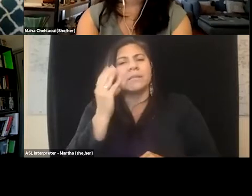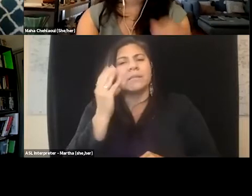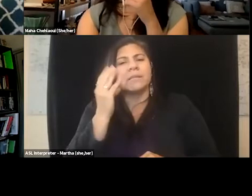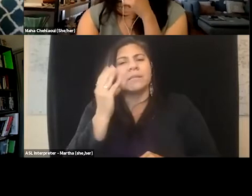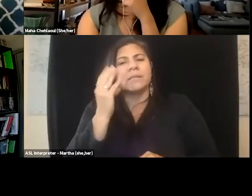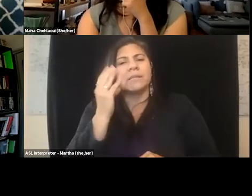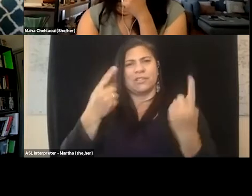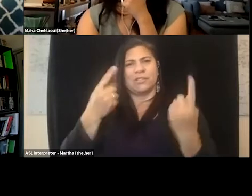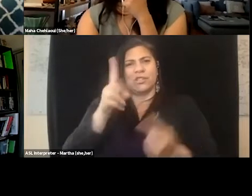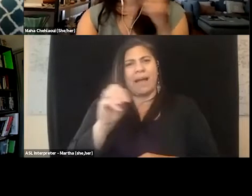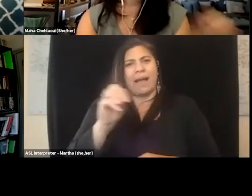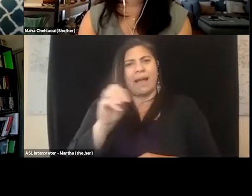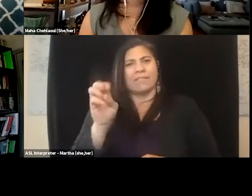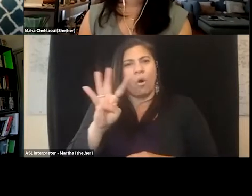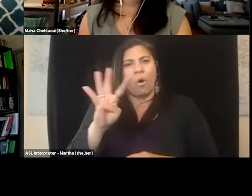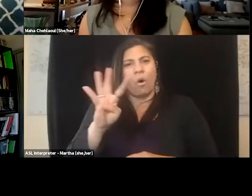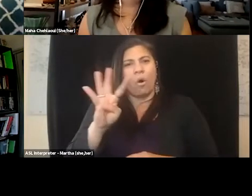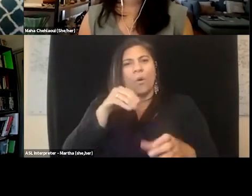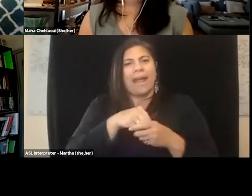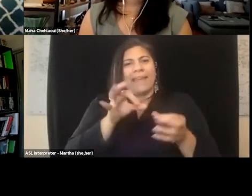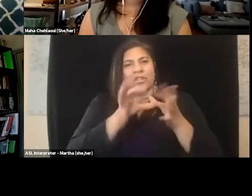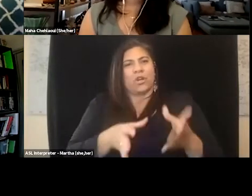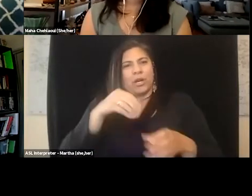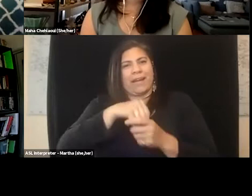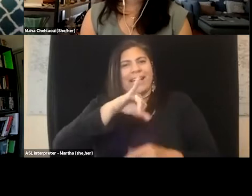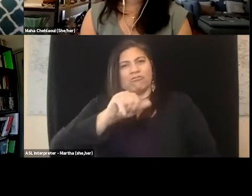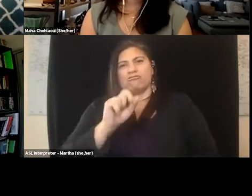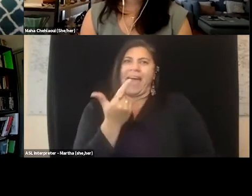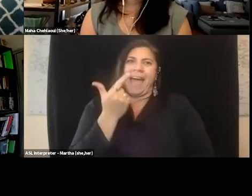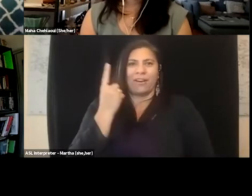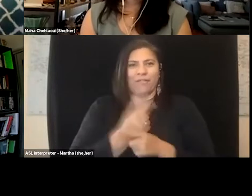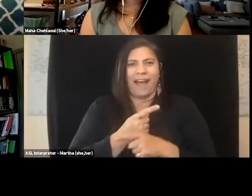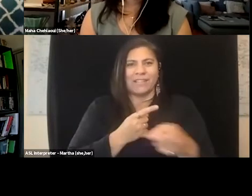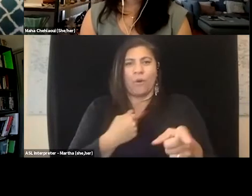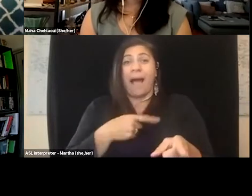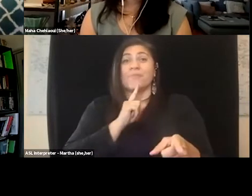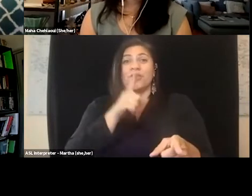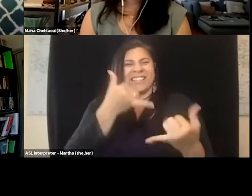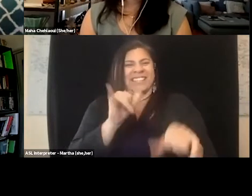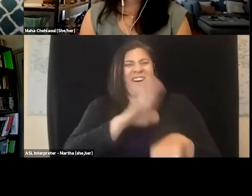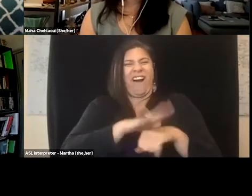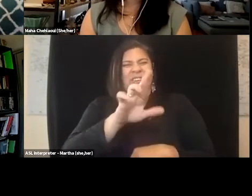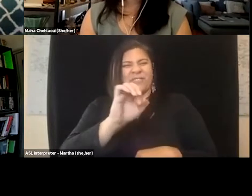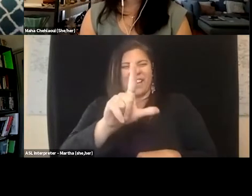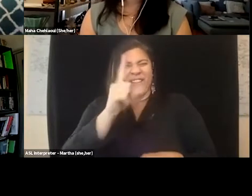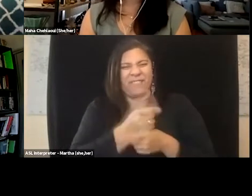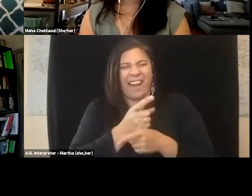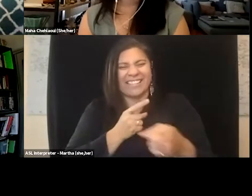role of an Afghan interpreter in JAG. I'm sure it's on your reel still.